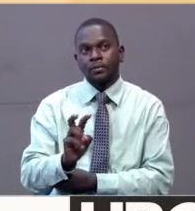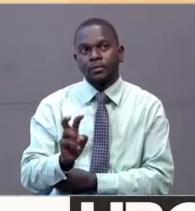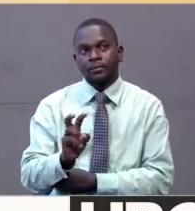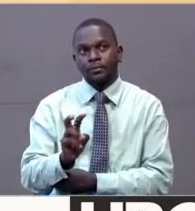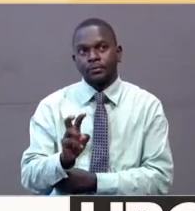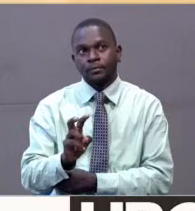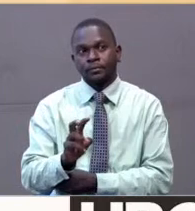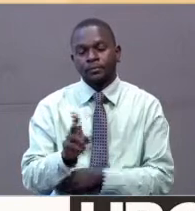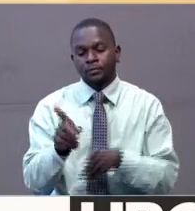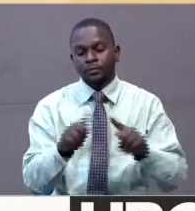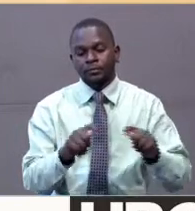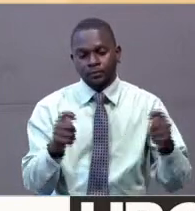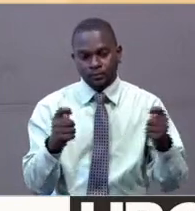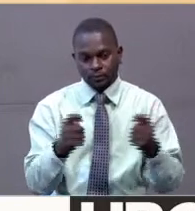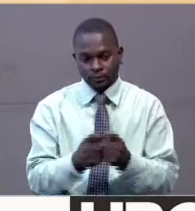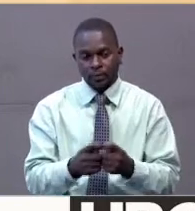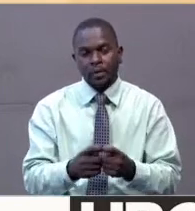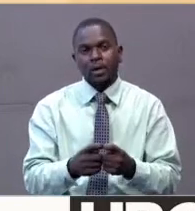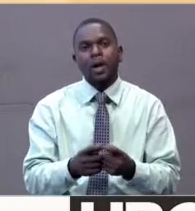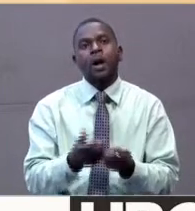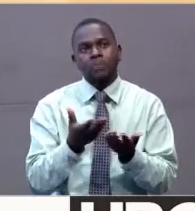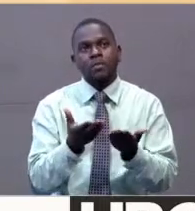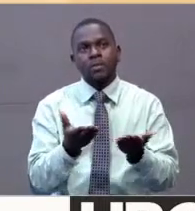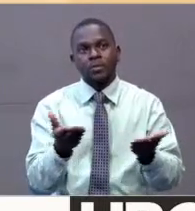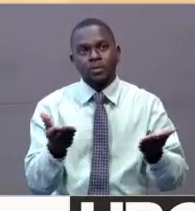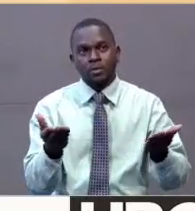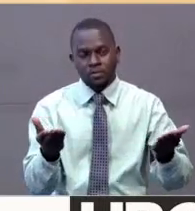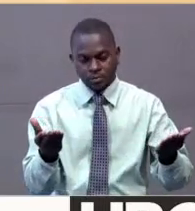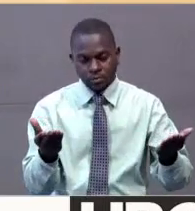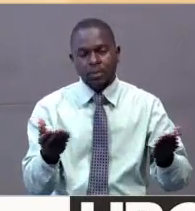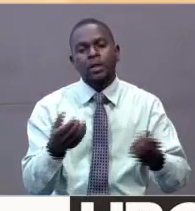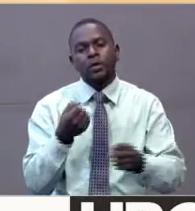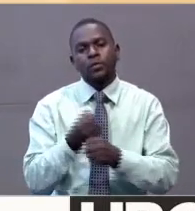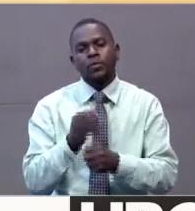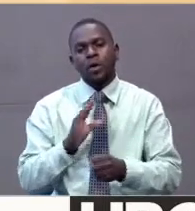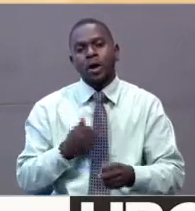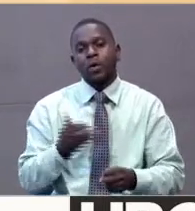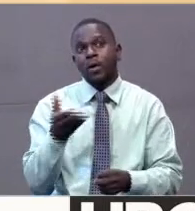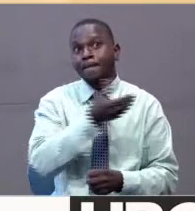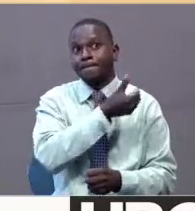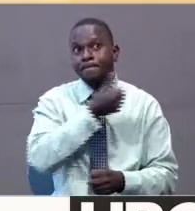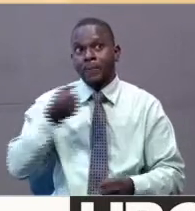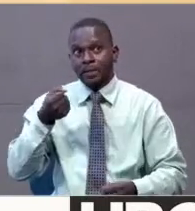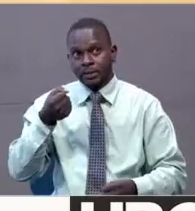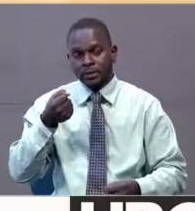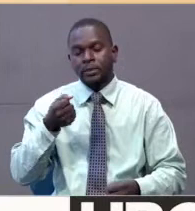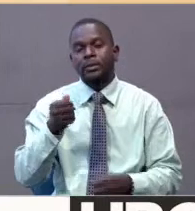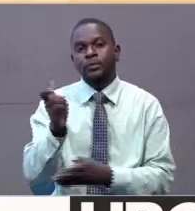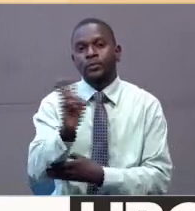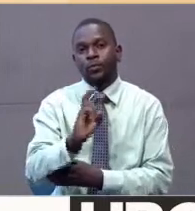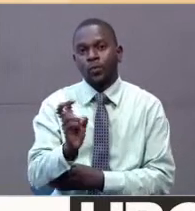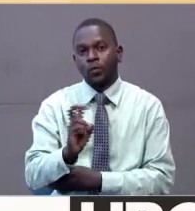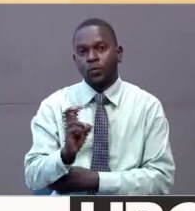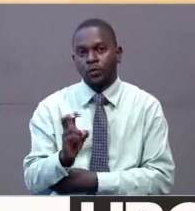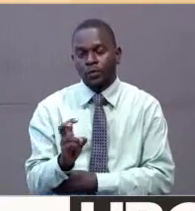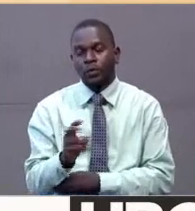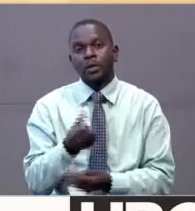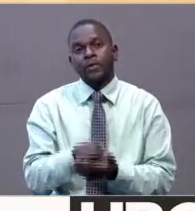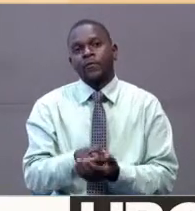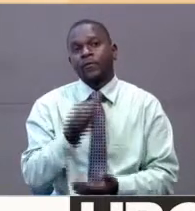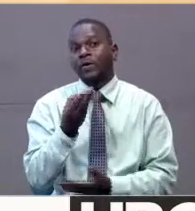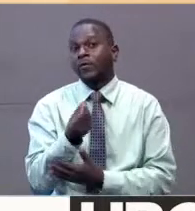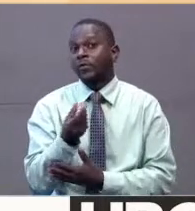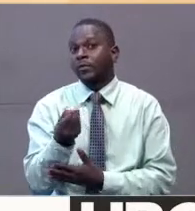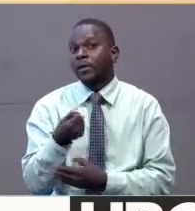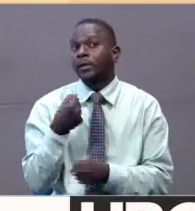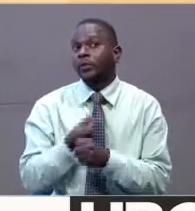with all the teams at my disposal, we'll do our best to monitor value for money